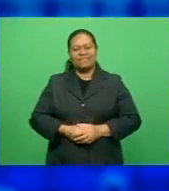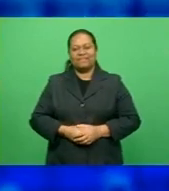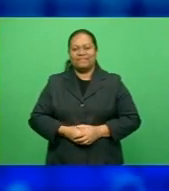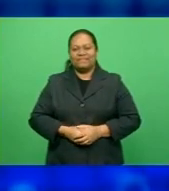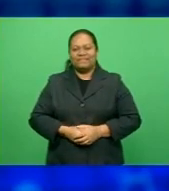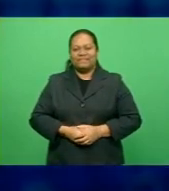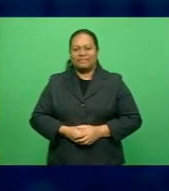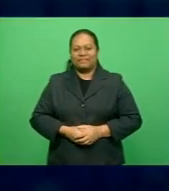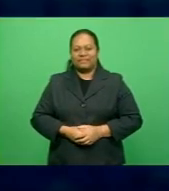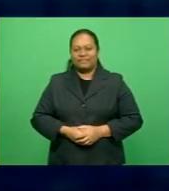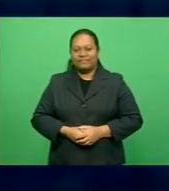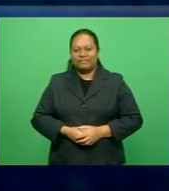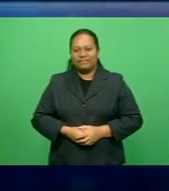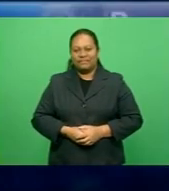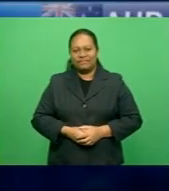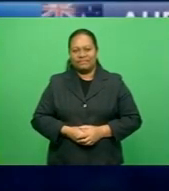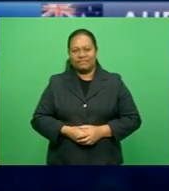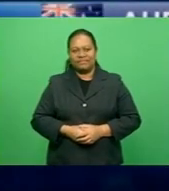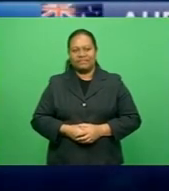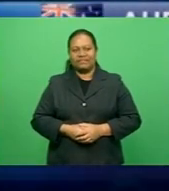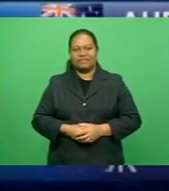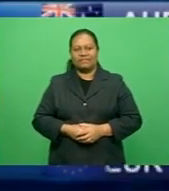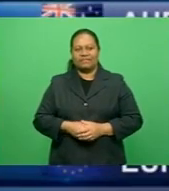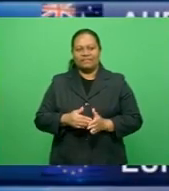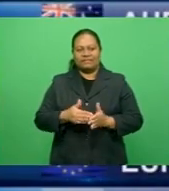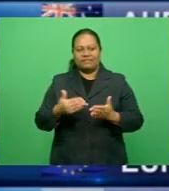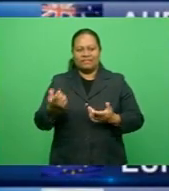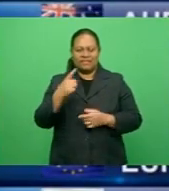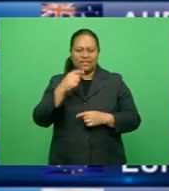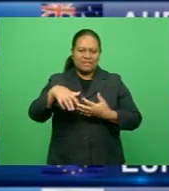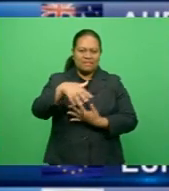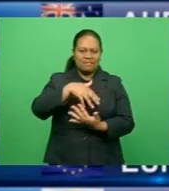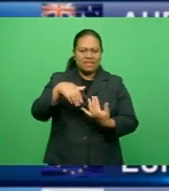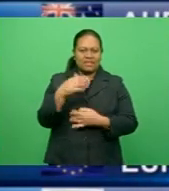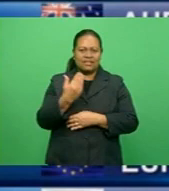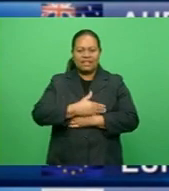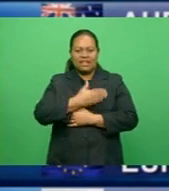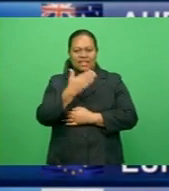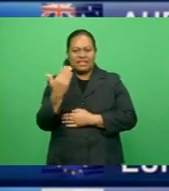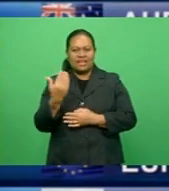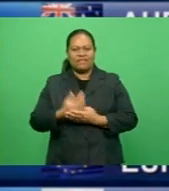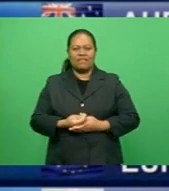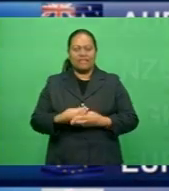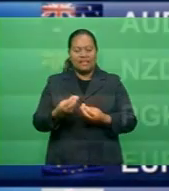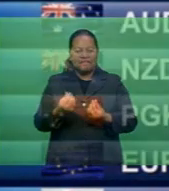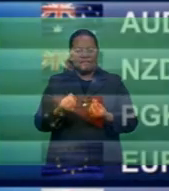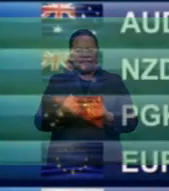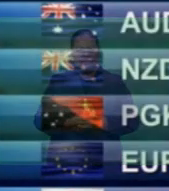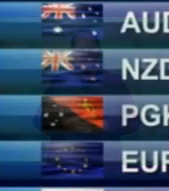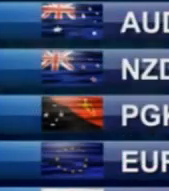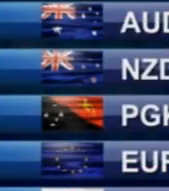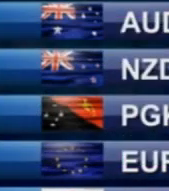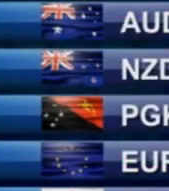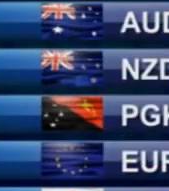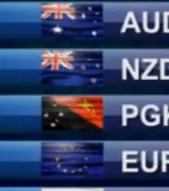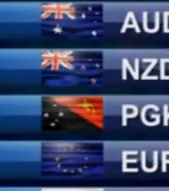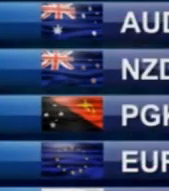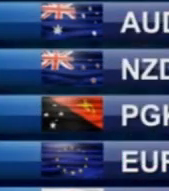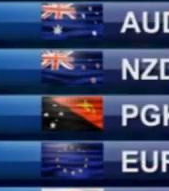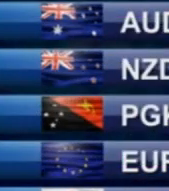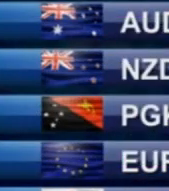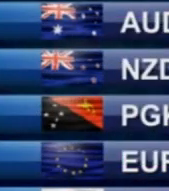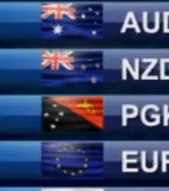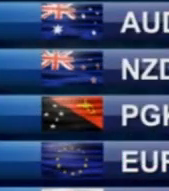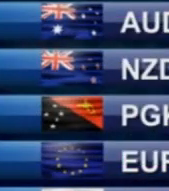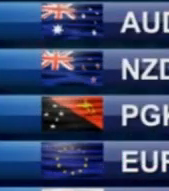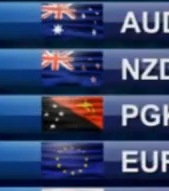local exchange rates as set early this morning, it was a mixed day on the money markets. The Fiji dollar declined against the Kiwi dollar, the euro as